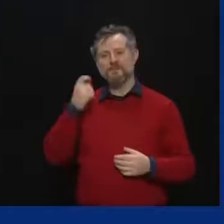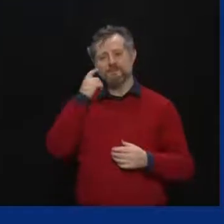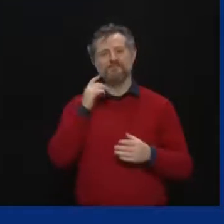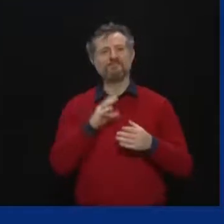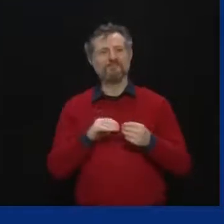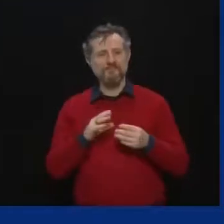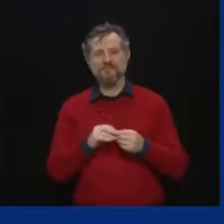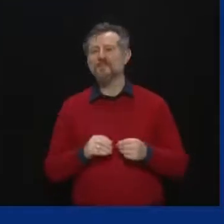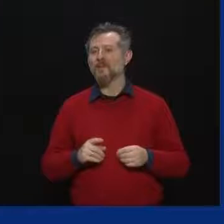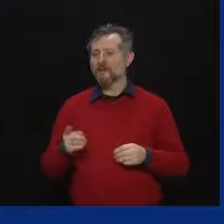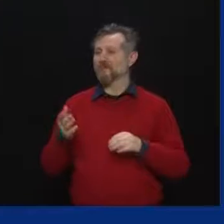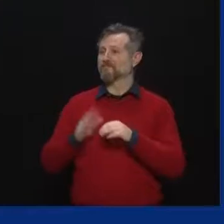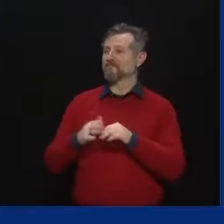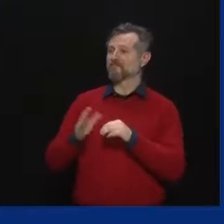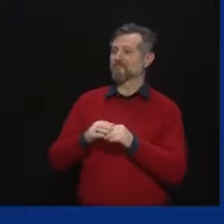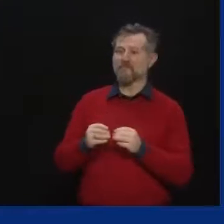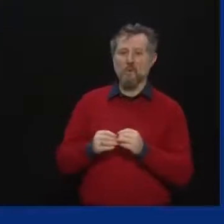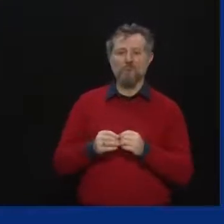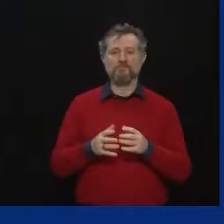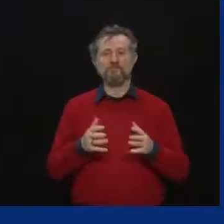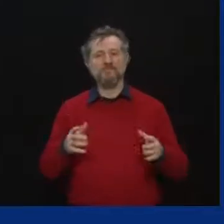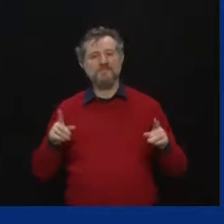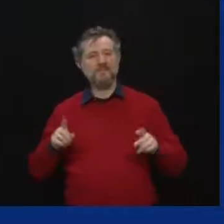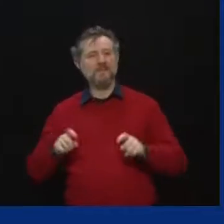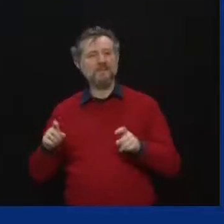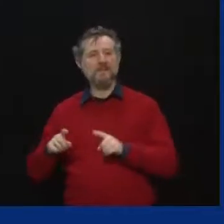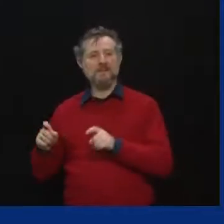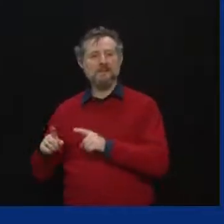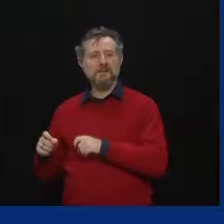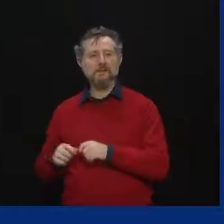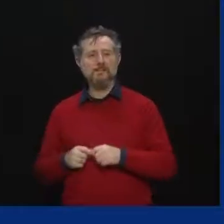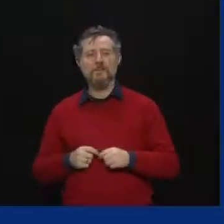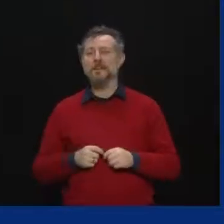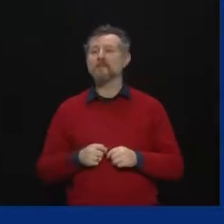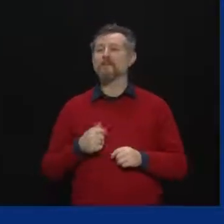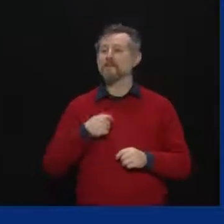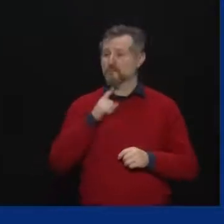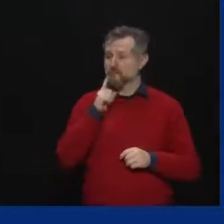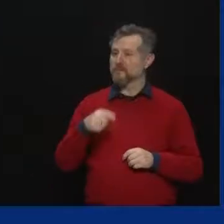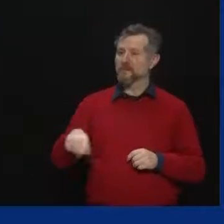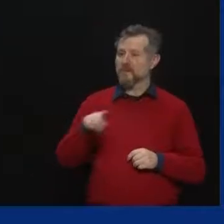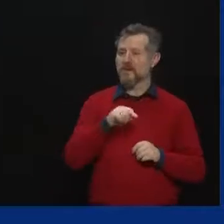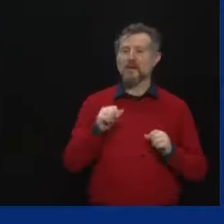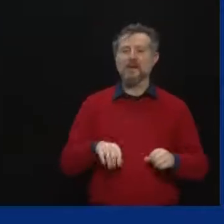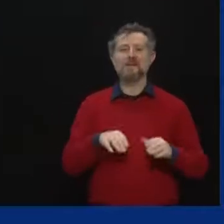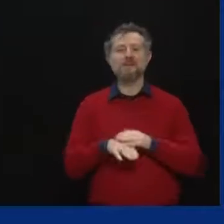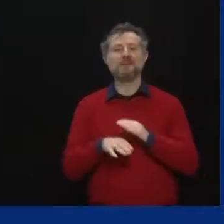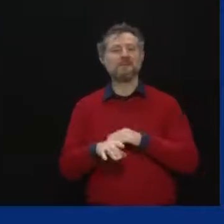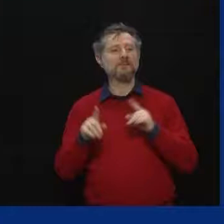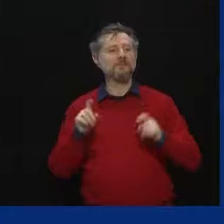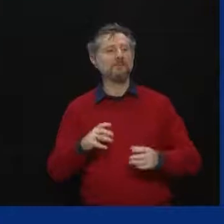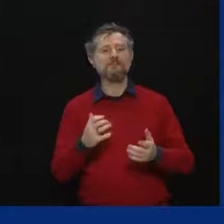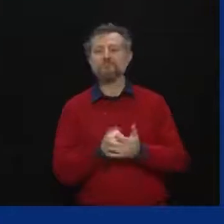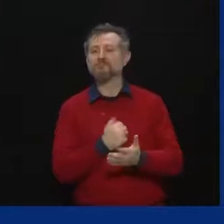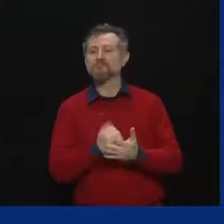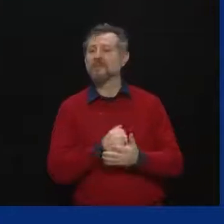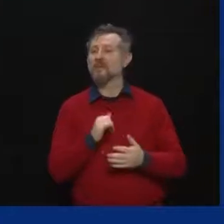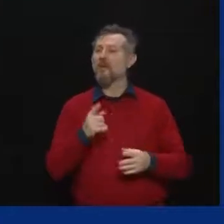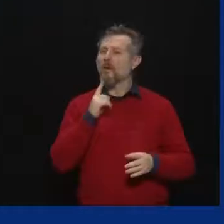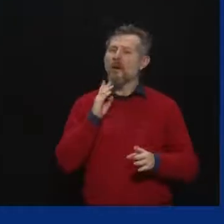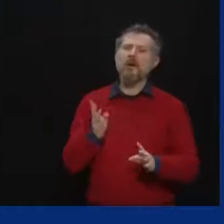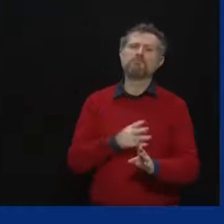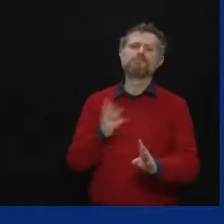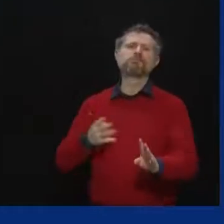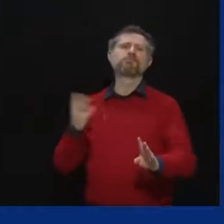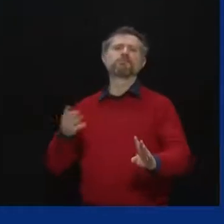up testing, and we want to make sure that New Yorkers have many ways to access testing. We know that there are long lines. That's because